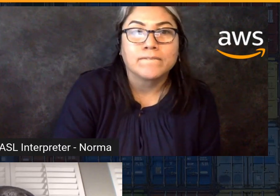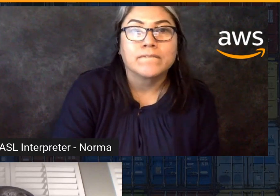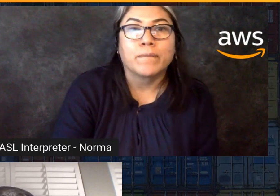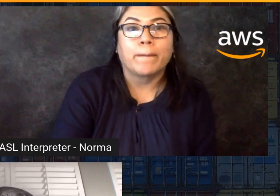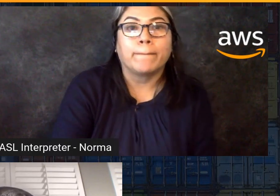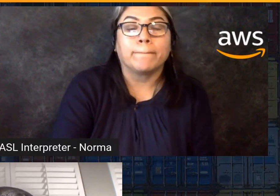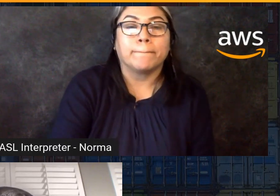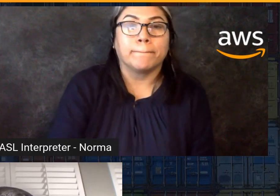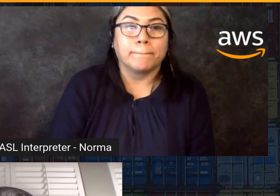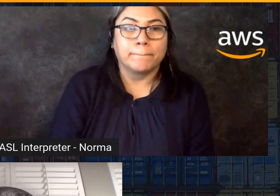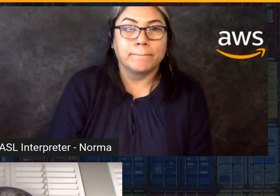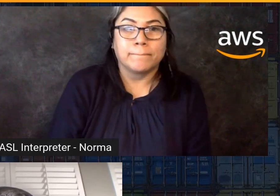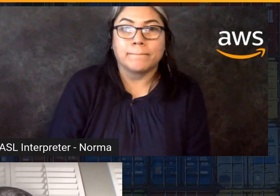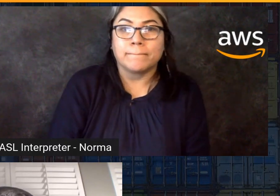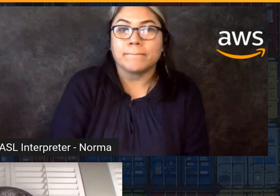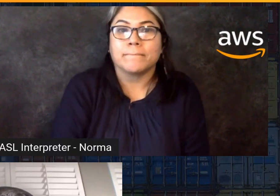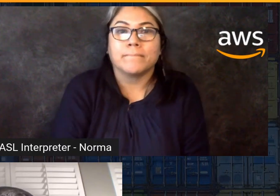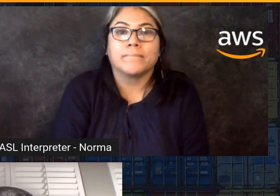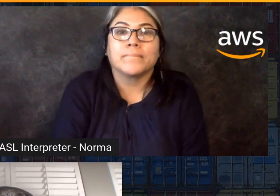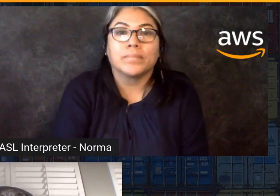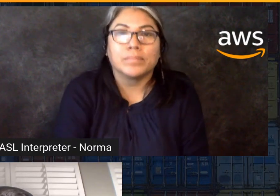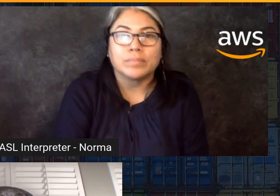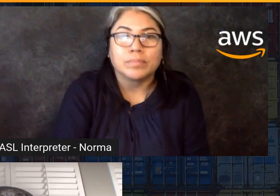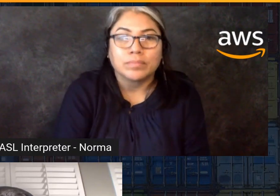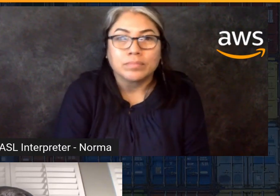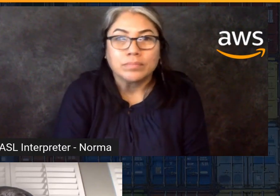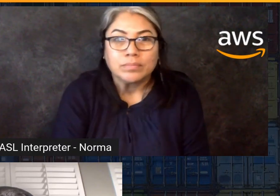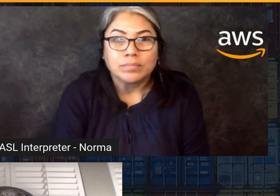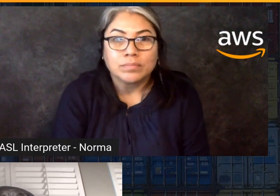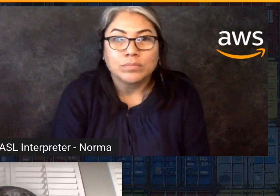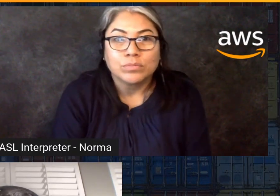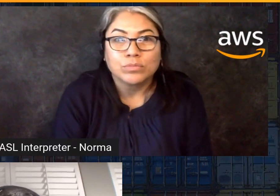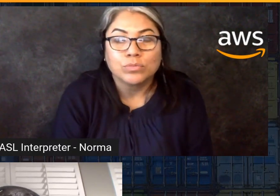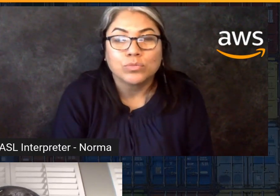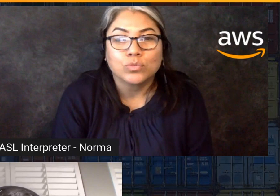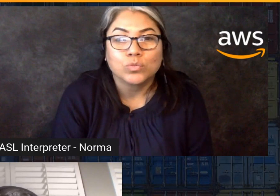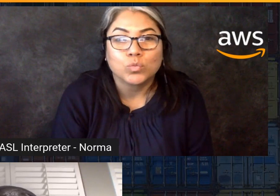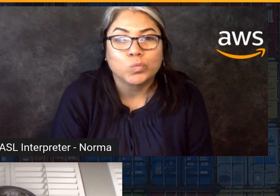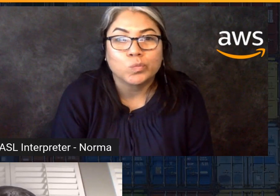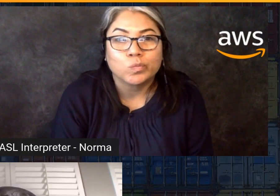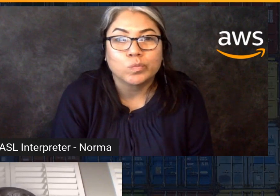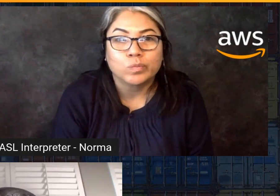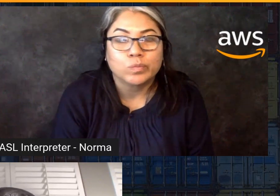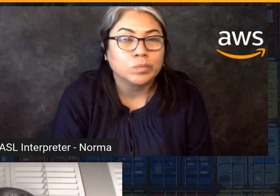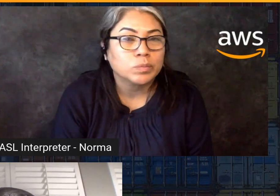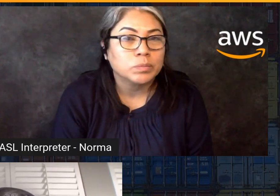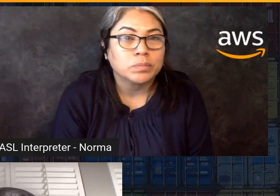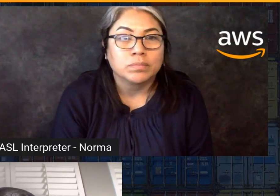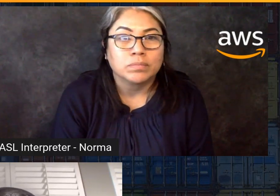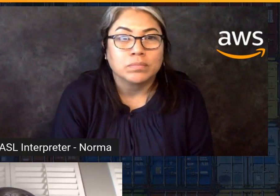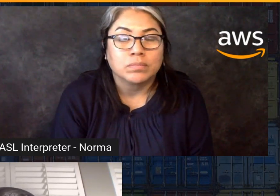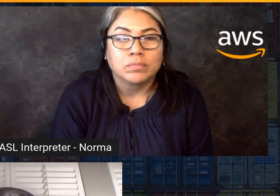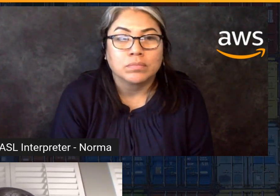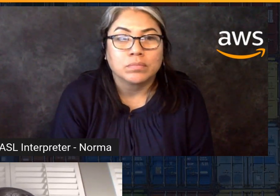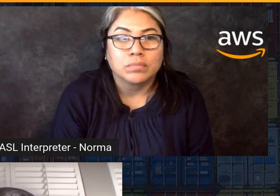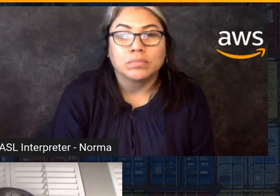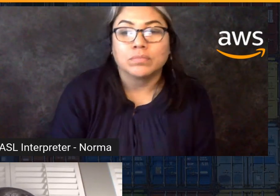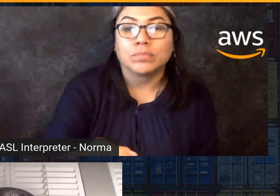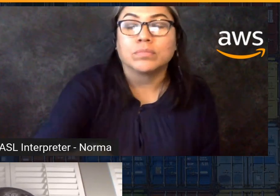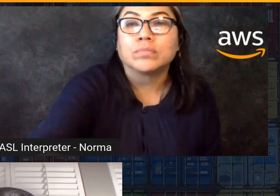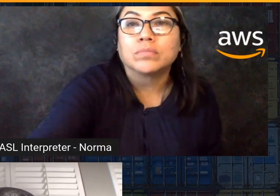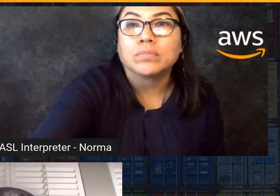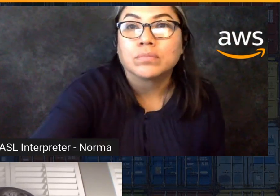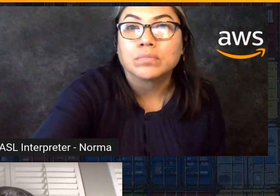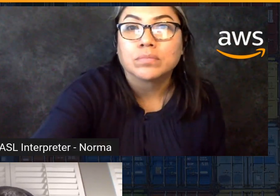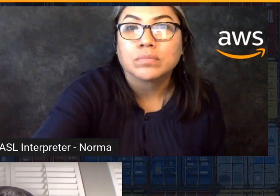I think our ASL can't hear. I hope everyone else can hear me. Sound out in chat if you can still hear me. I want to make sure that's Bobby. Are you